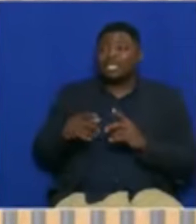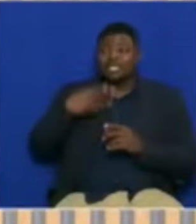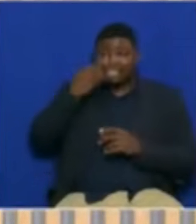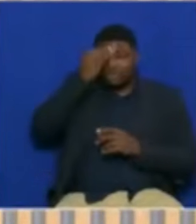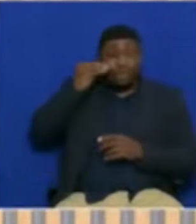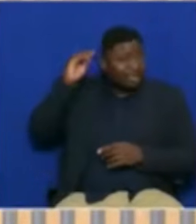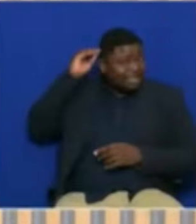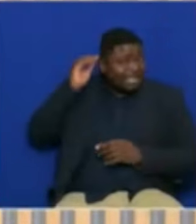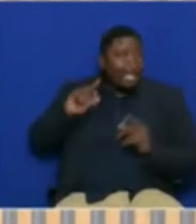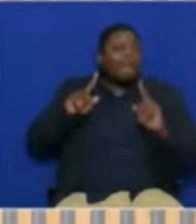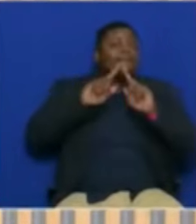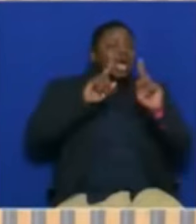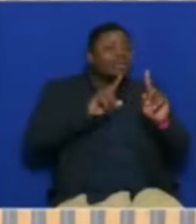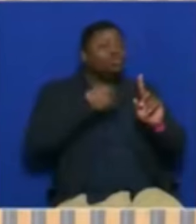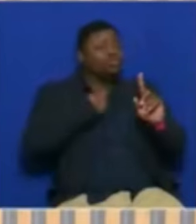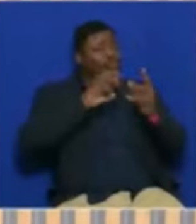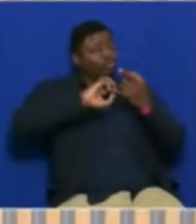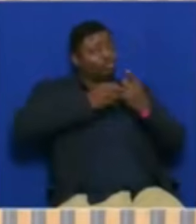evasive.